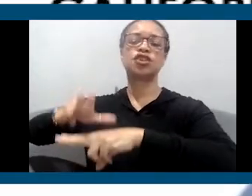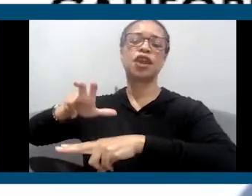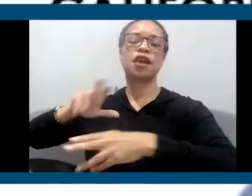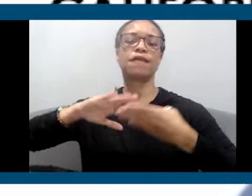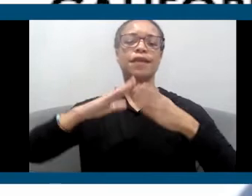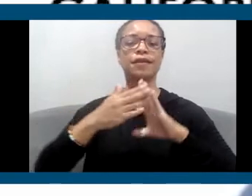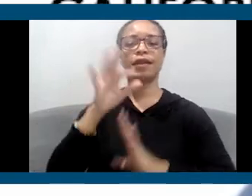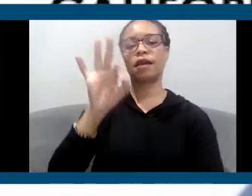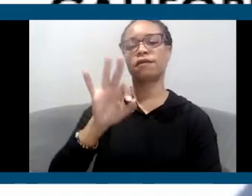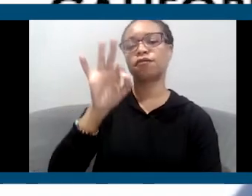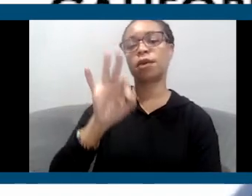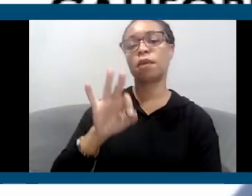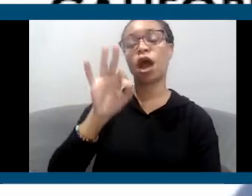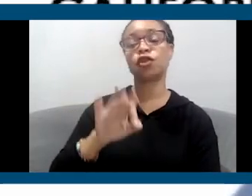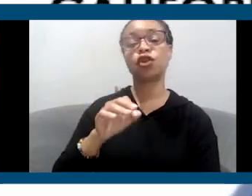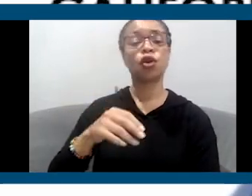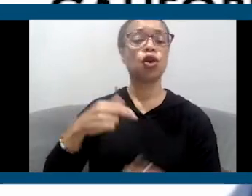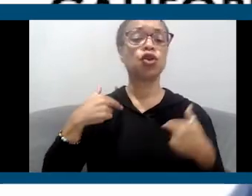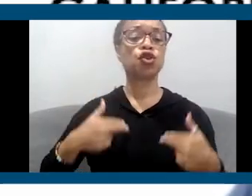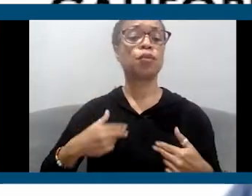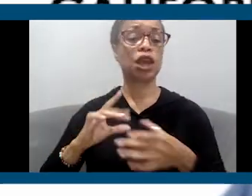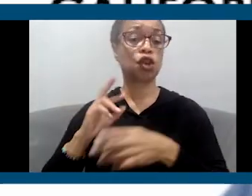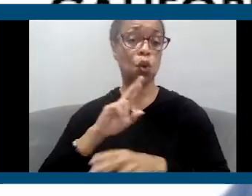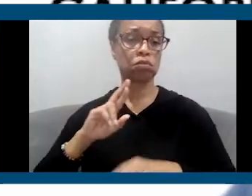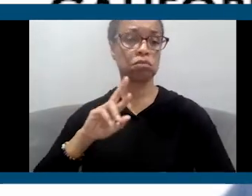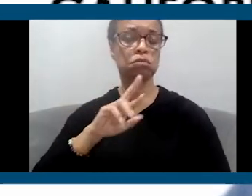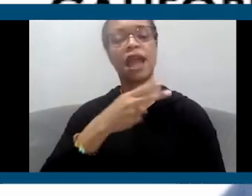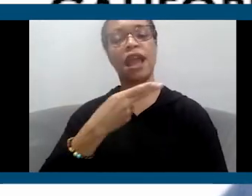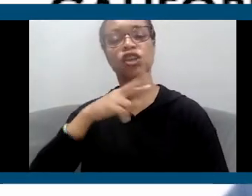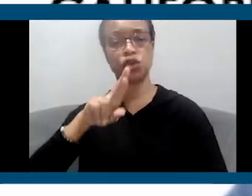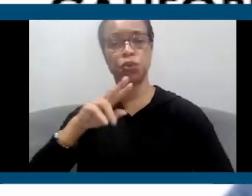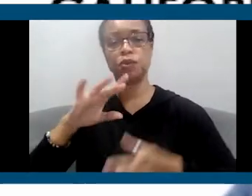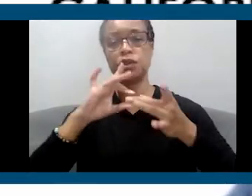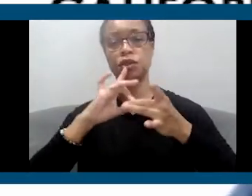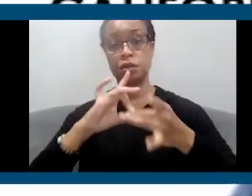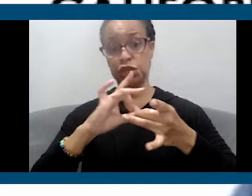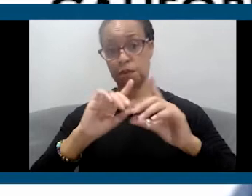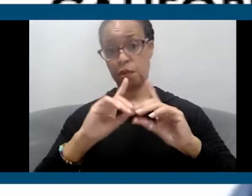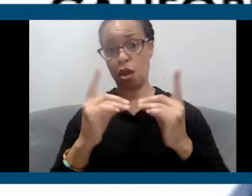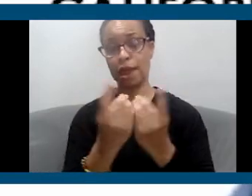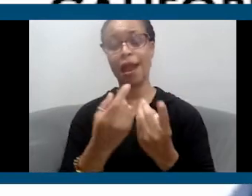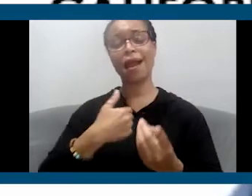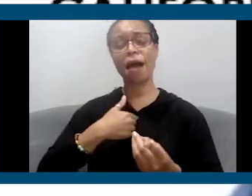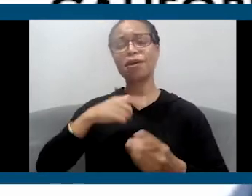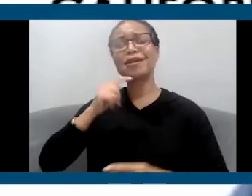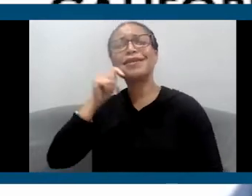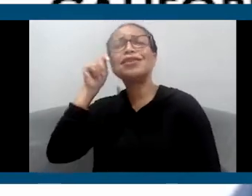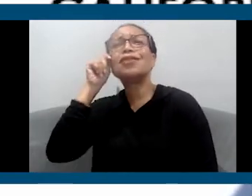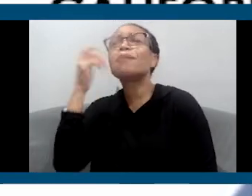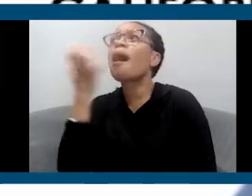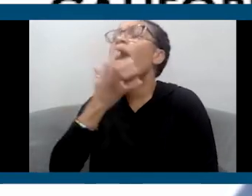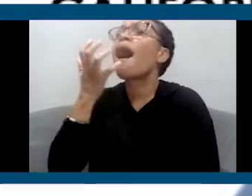Fremont's Human Relations Commission. And as a young teenager, I was so impressed and I thought,